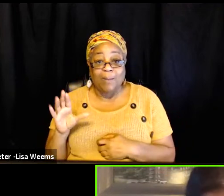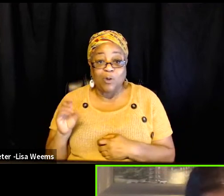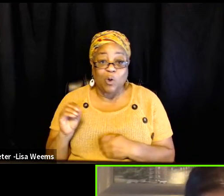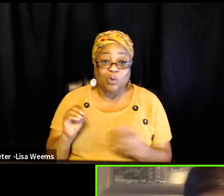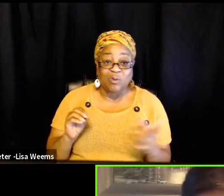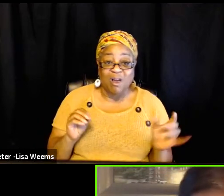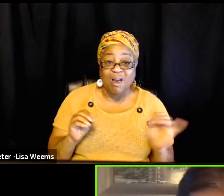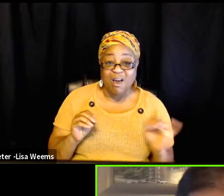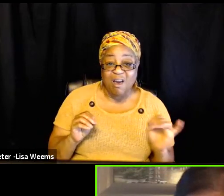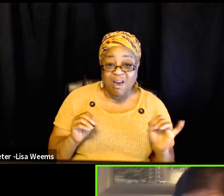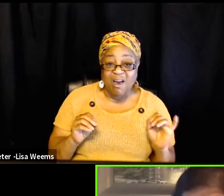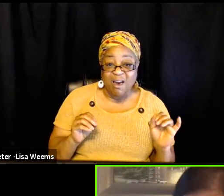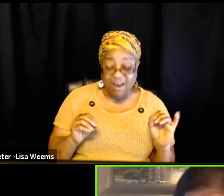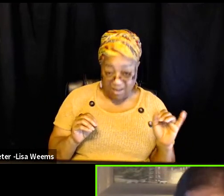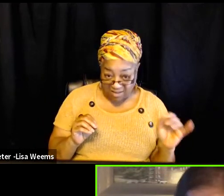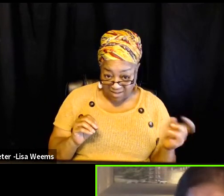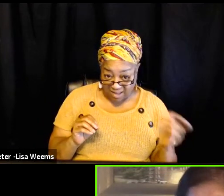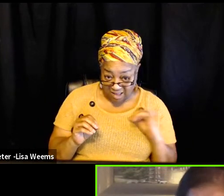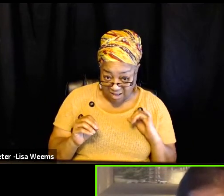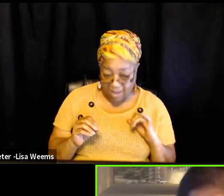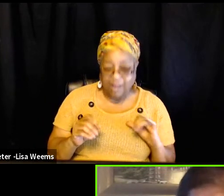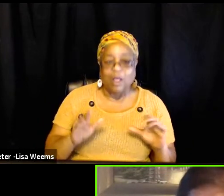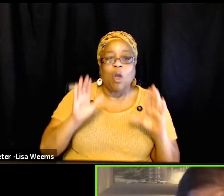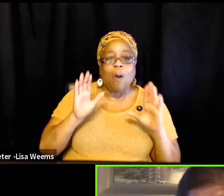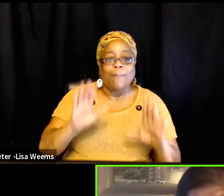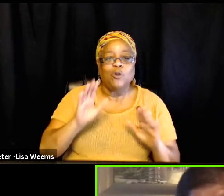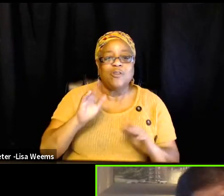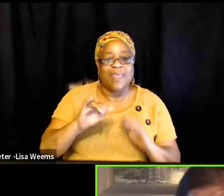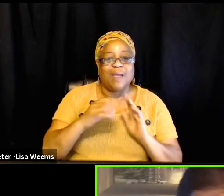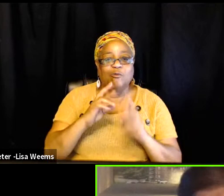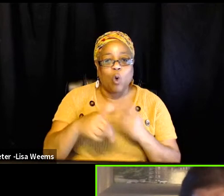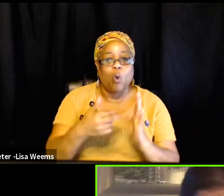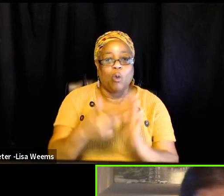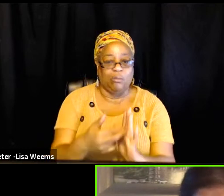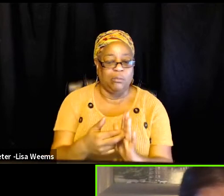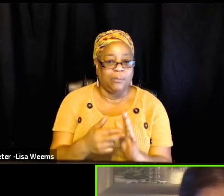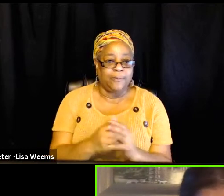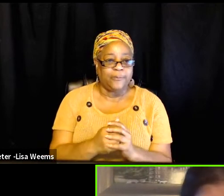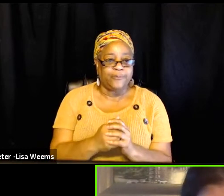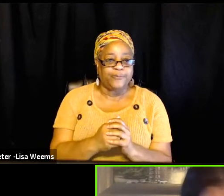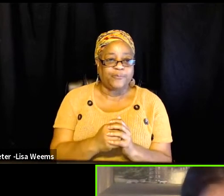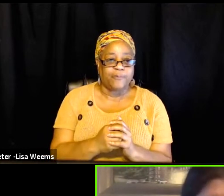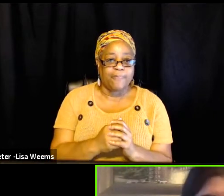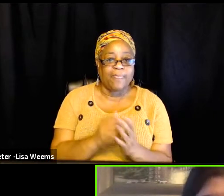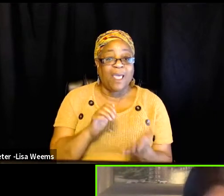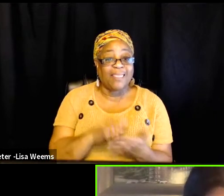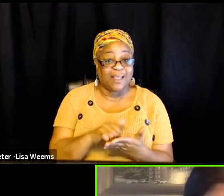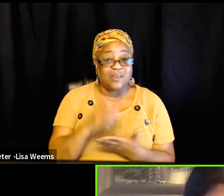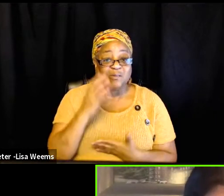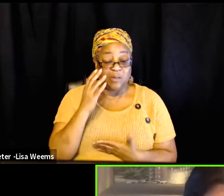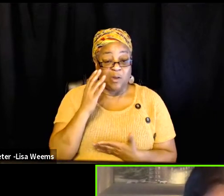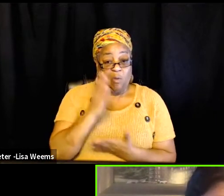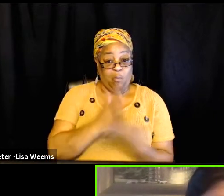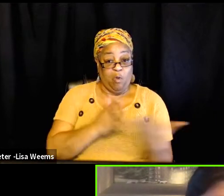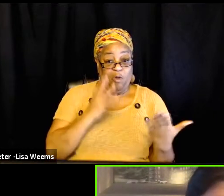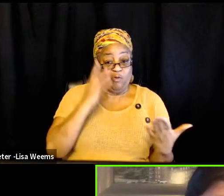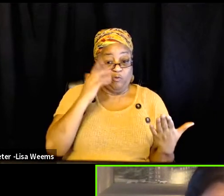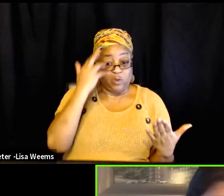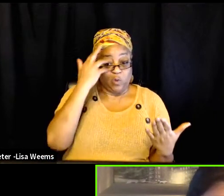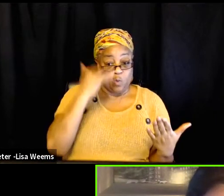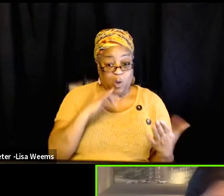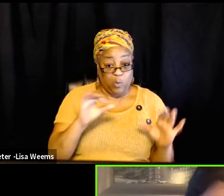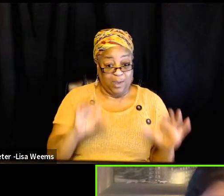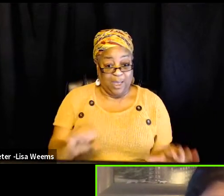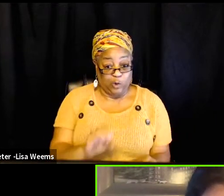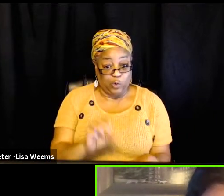of experimentation in our roles at MoMA as much as we could. And I think part of the reason we were able to do that was because a lot